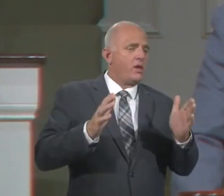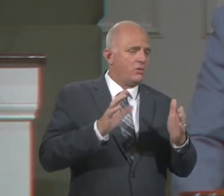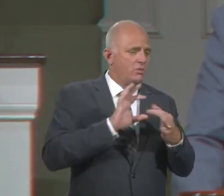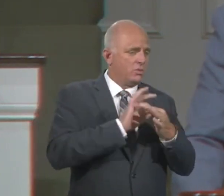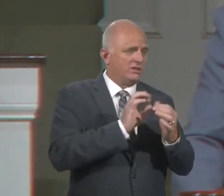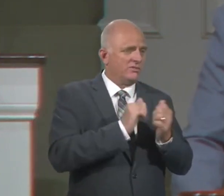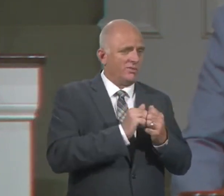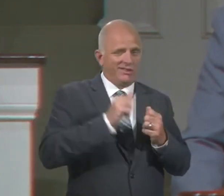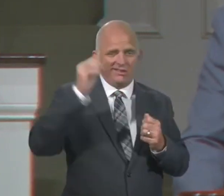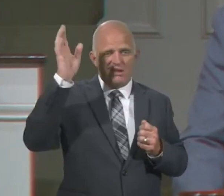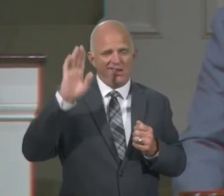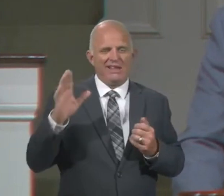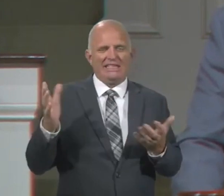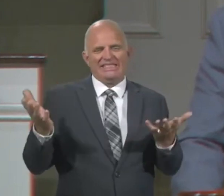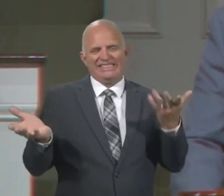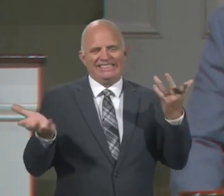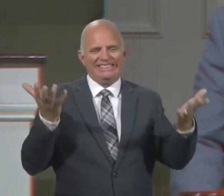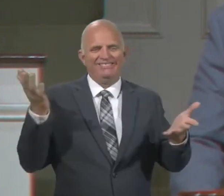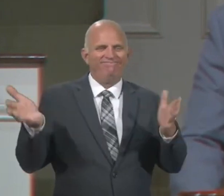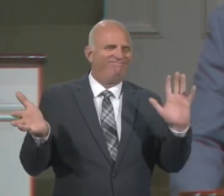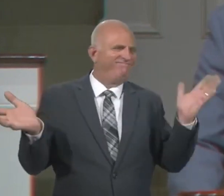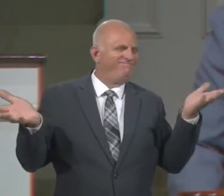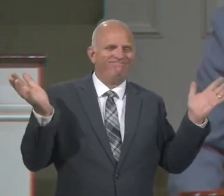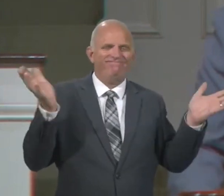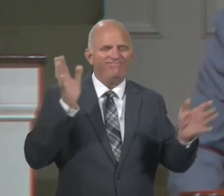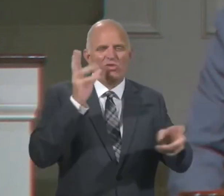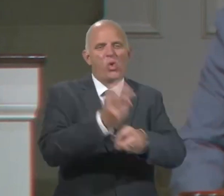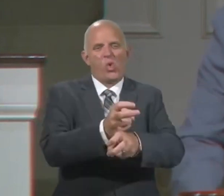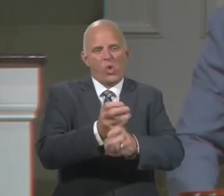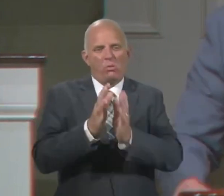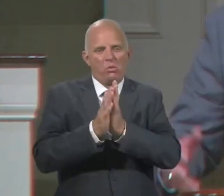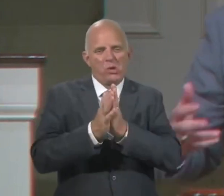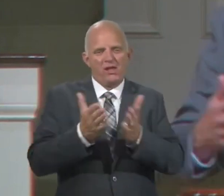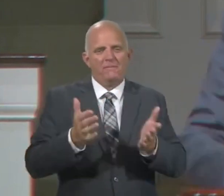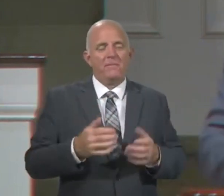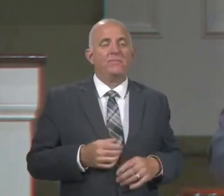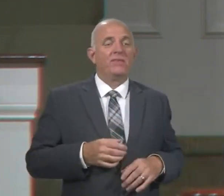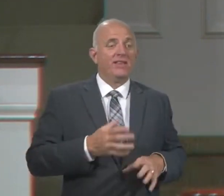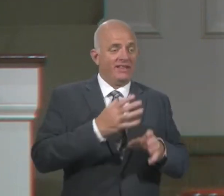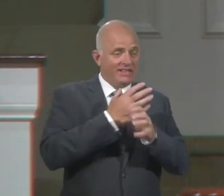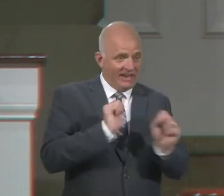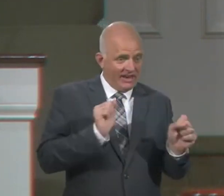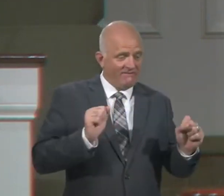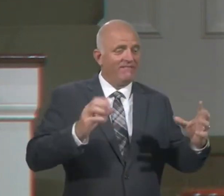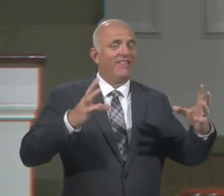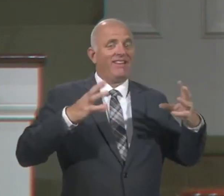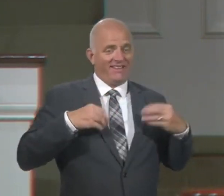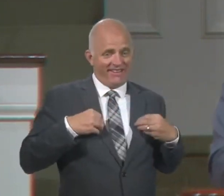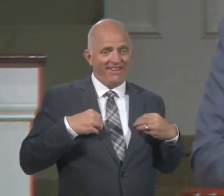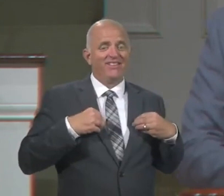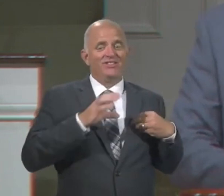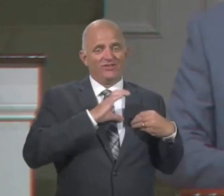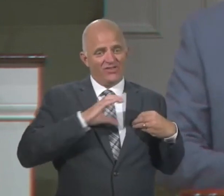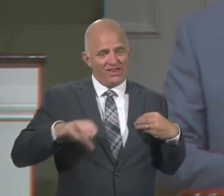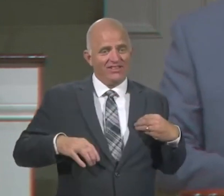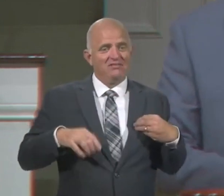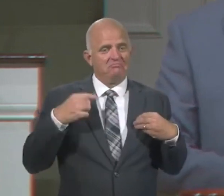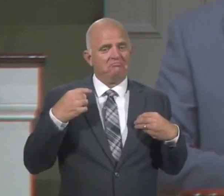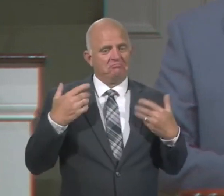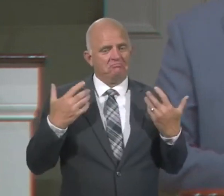it's very difficult to pray. Beginning at salvation, accepting Christ as our Savior is where it all